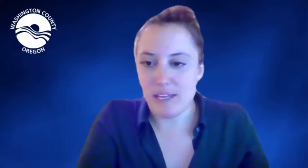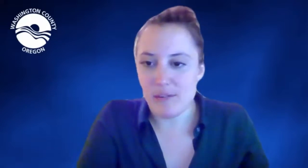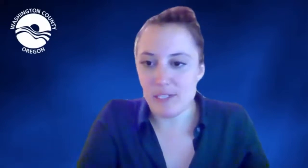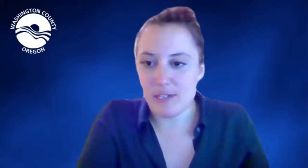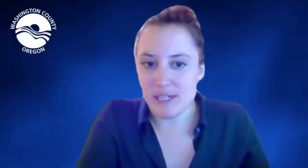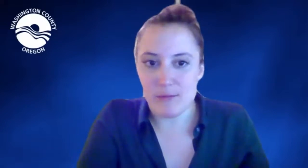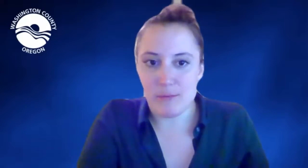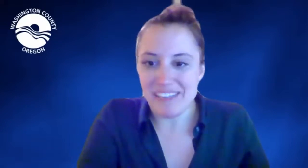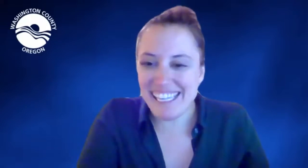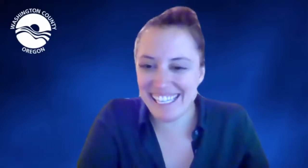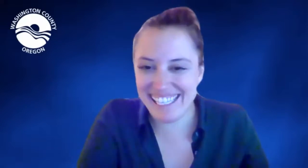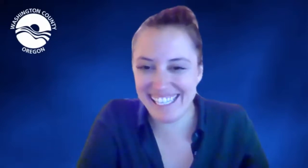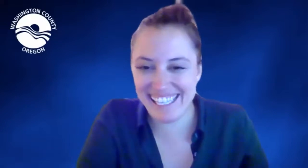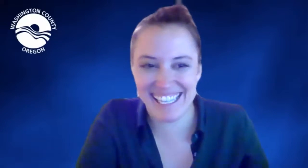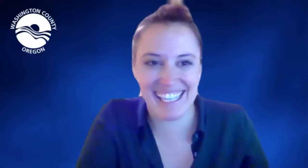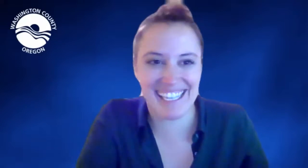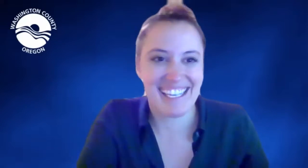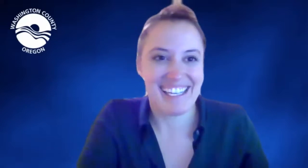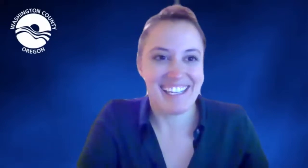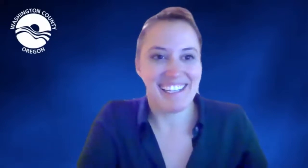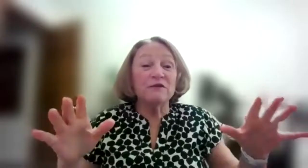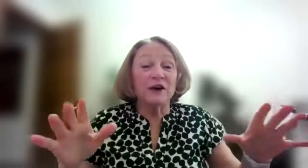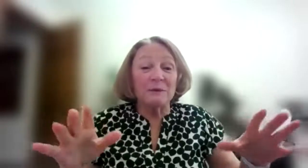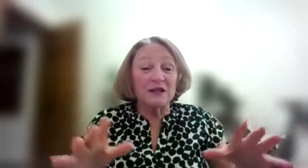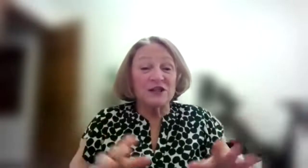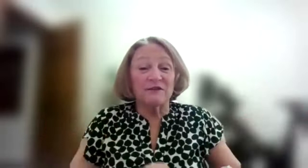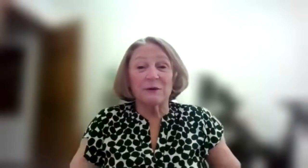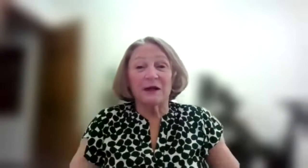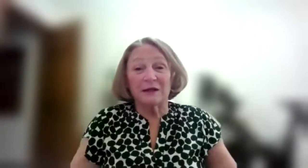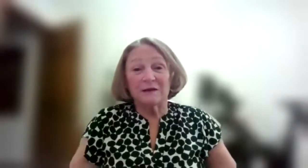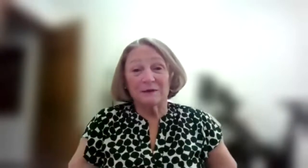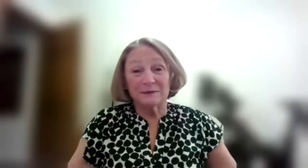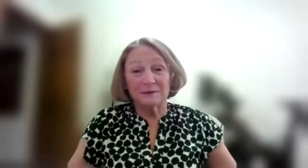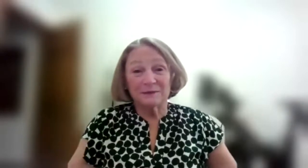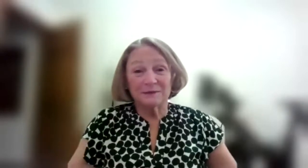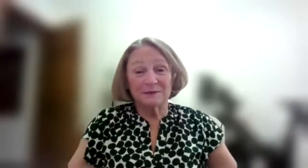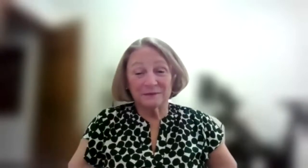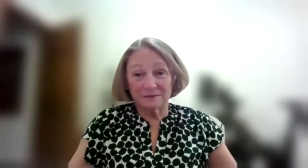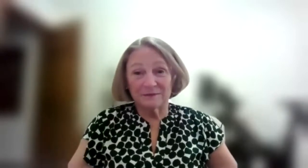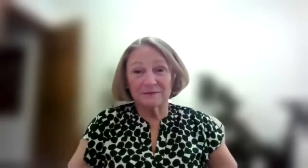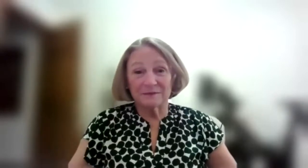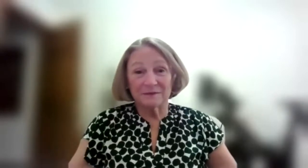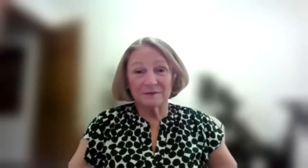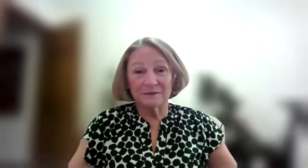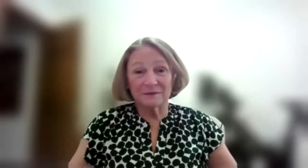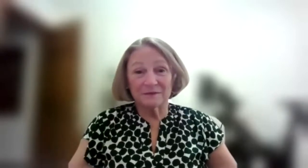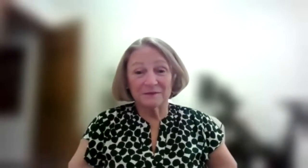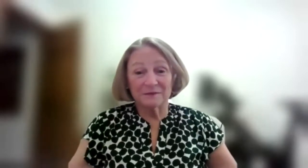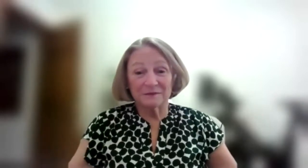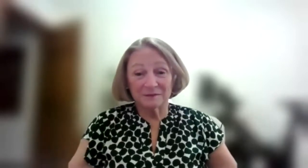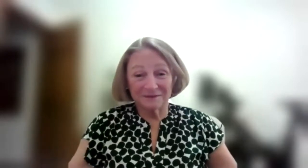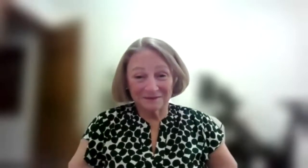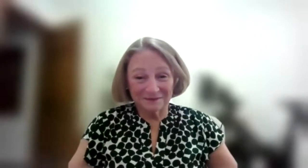room, and then you can go to your next room. Thank you very much, everybody.